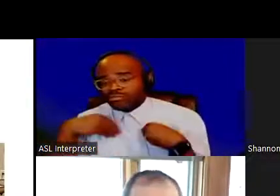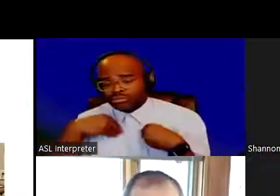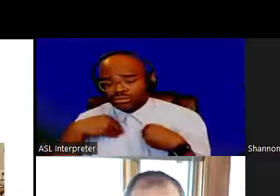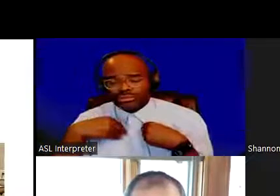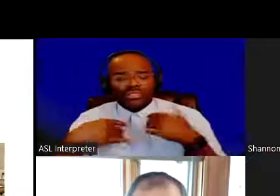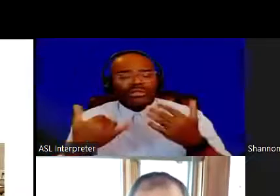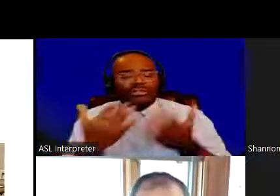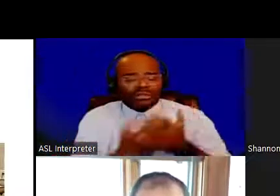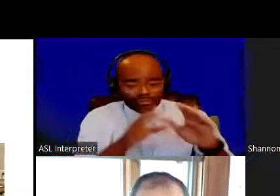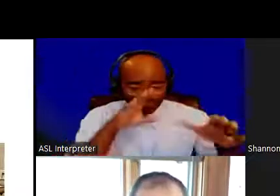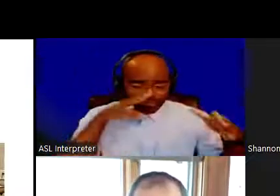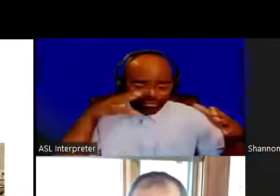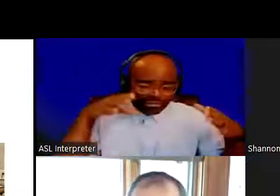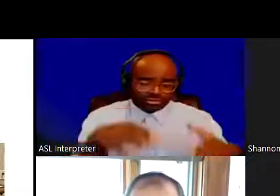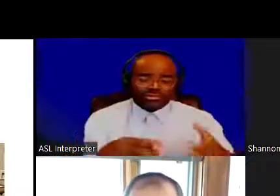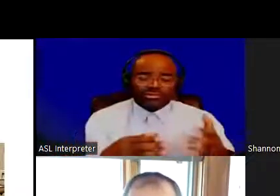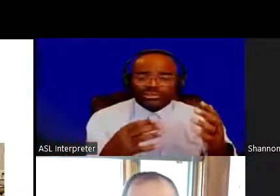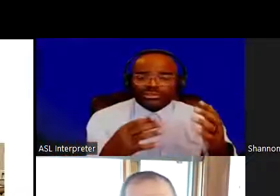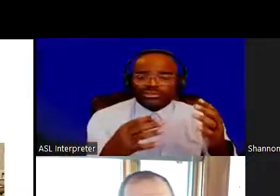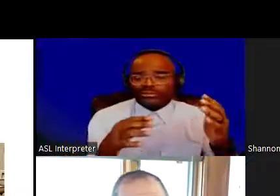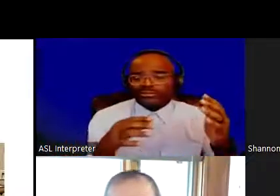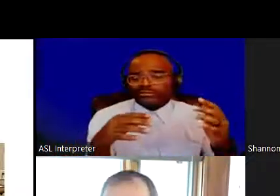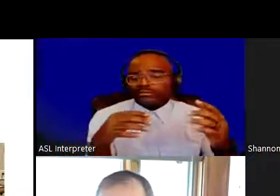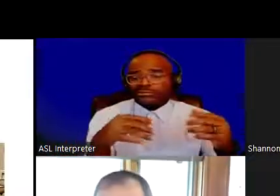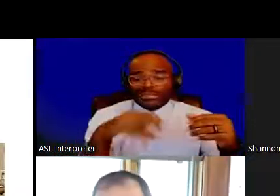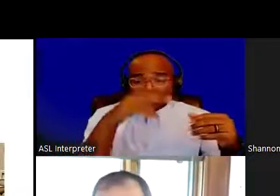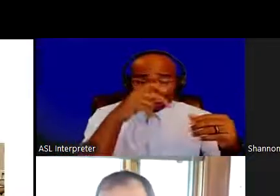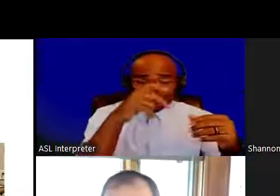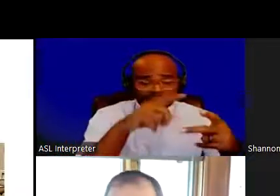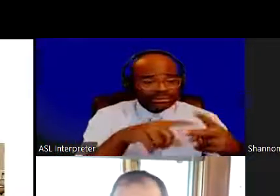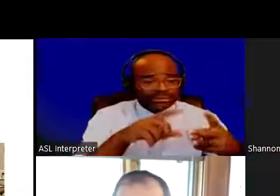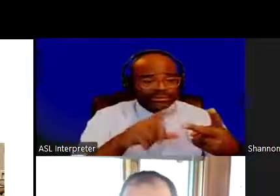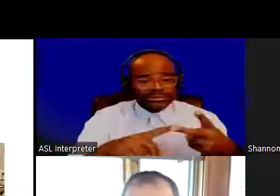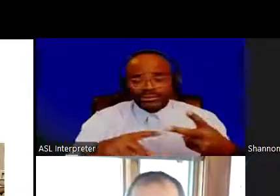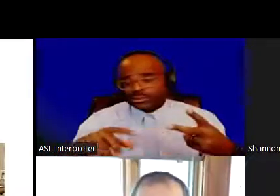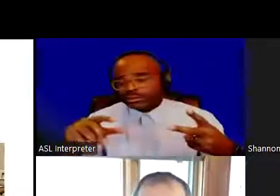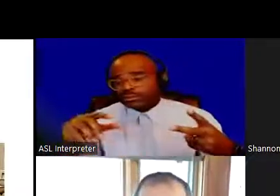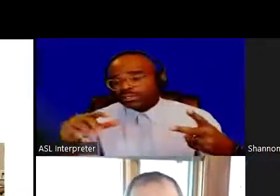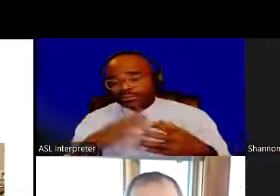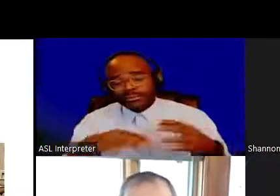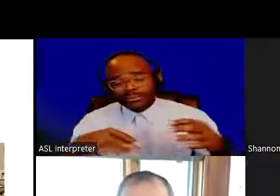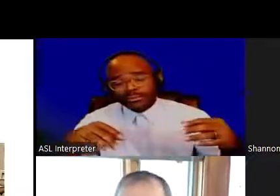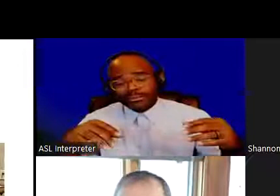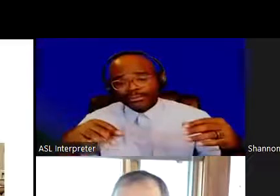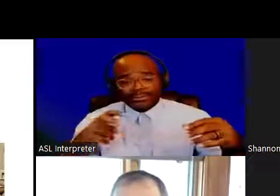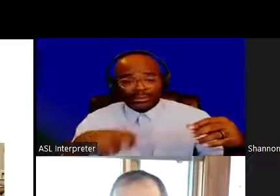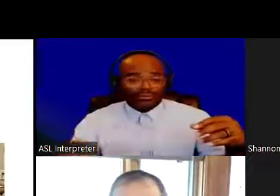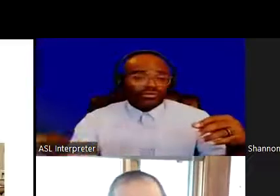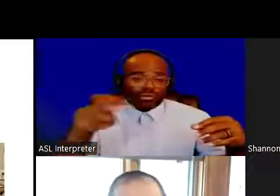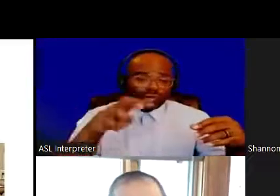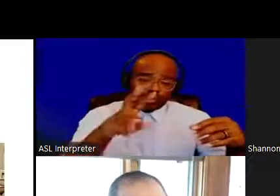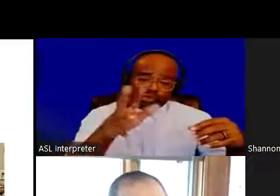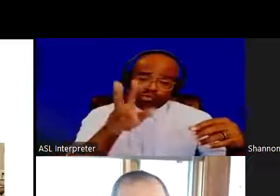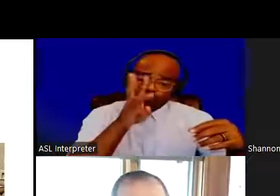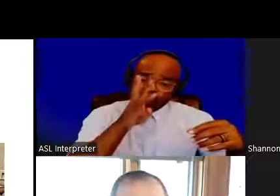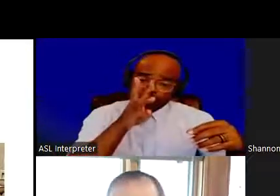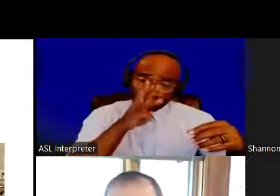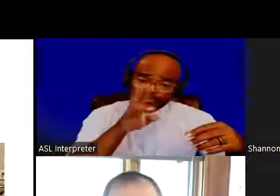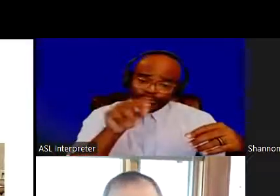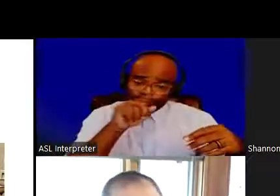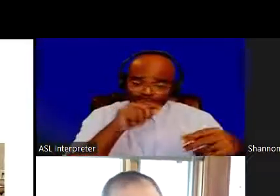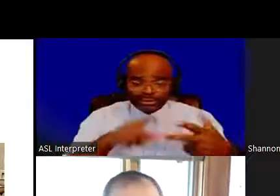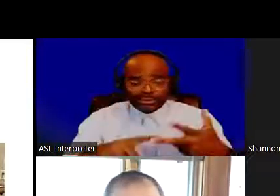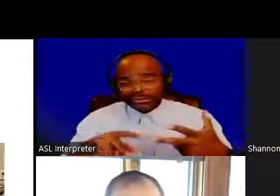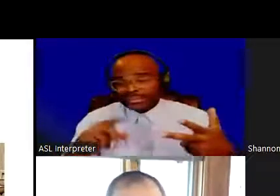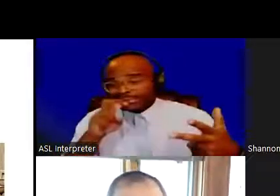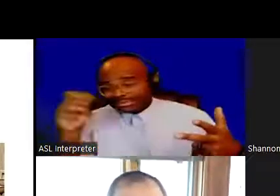and focal habitats, everything from insects to migratory waterfowl, snakes and turtles, American marten,